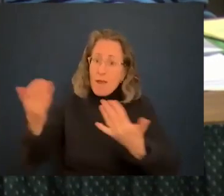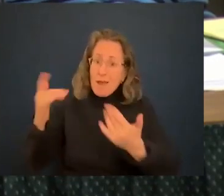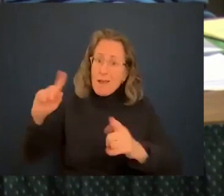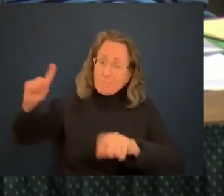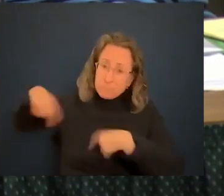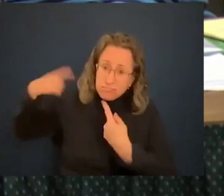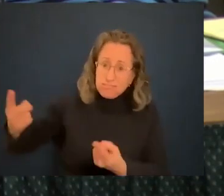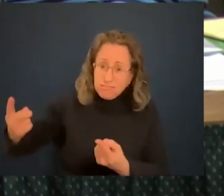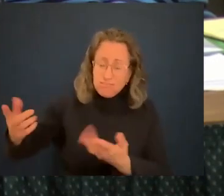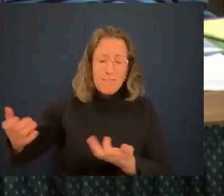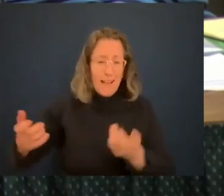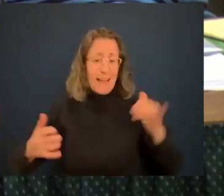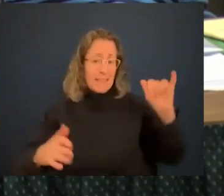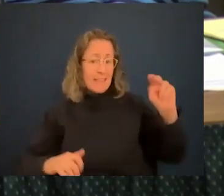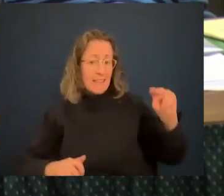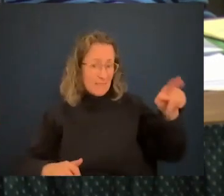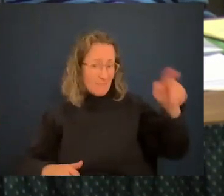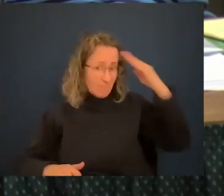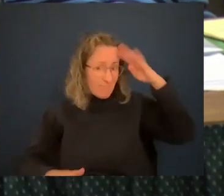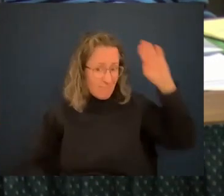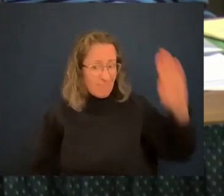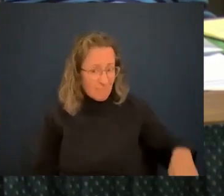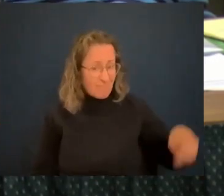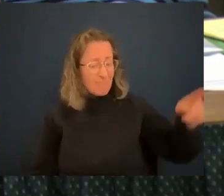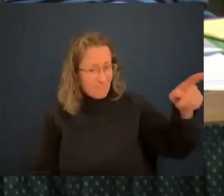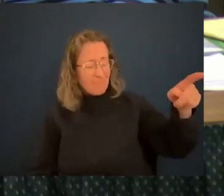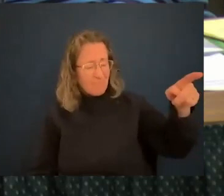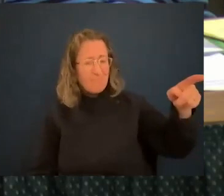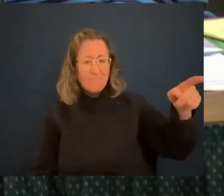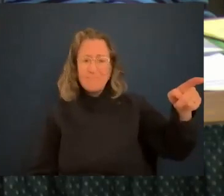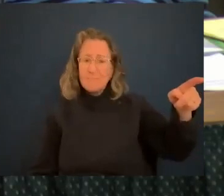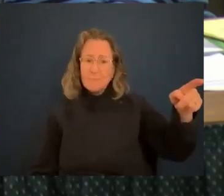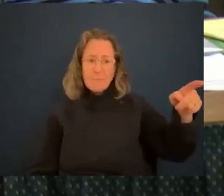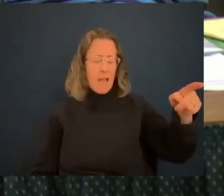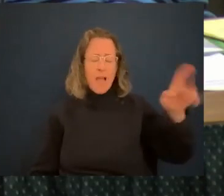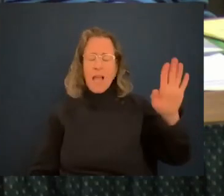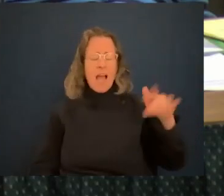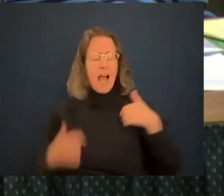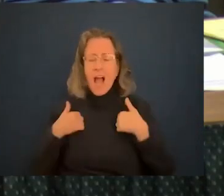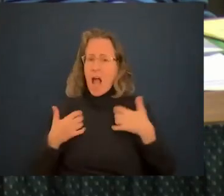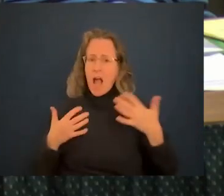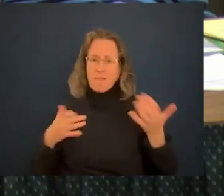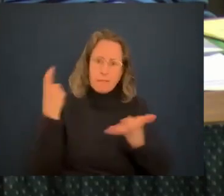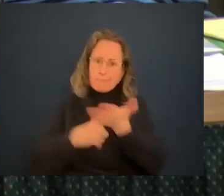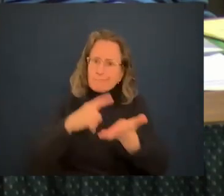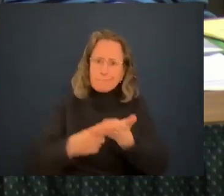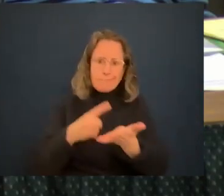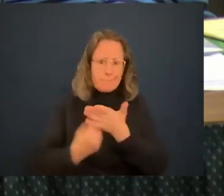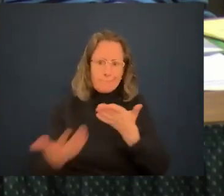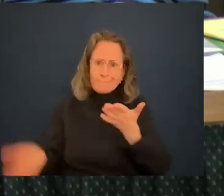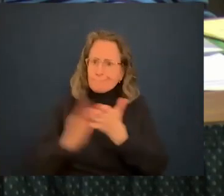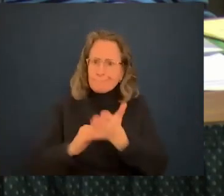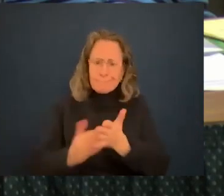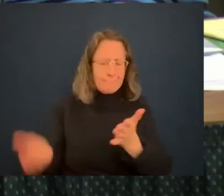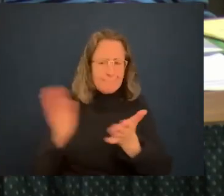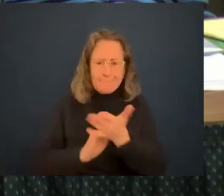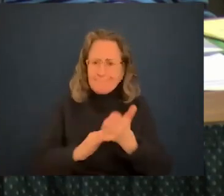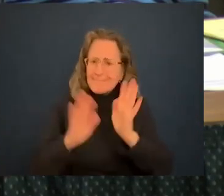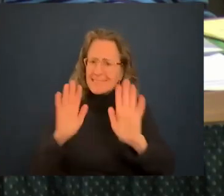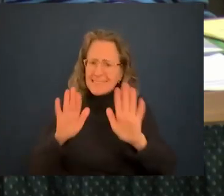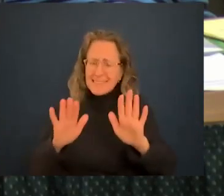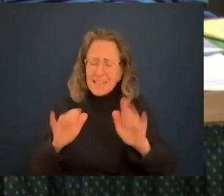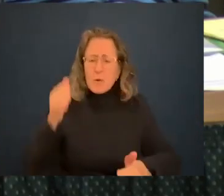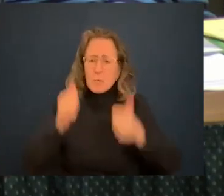and you personally know that I've been advocating for streamlining this by saying which